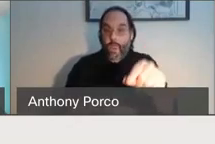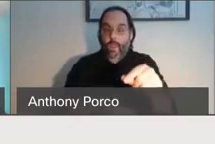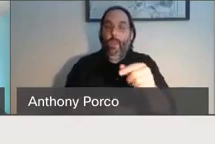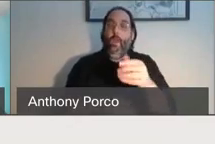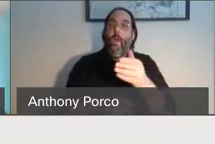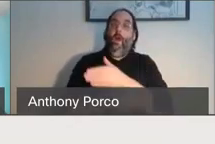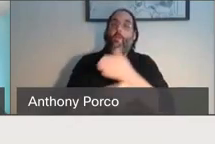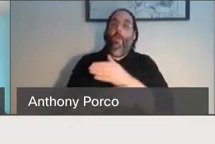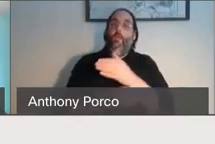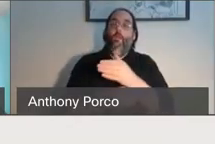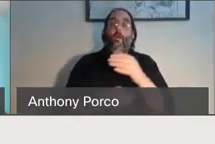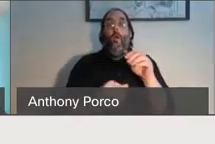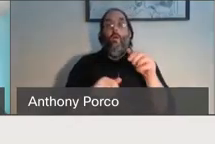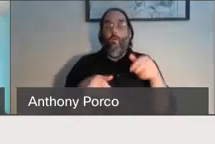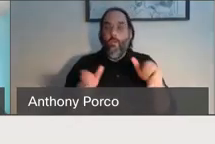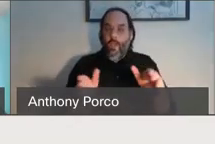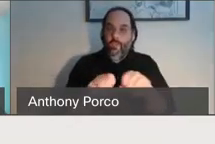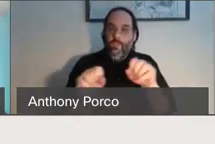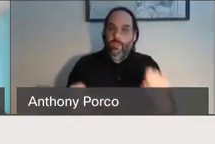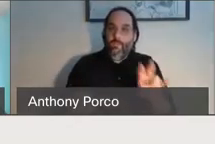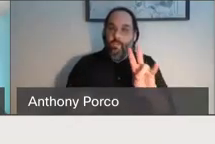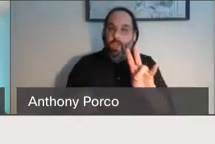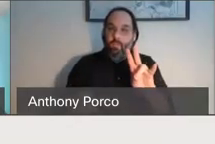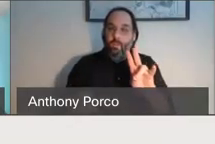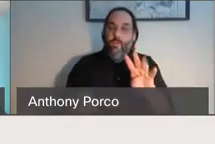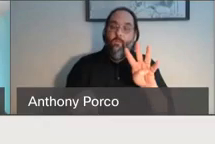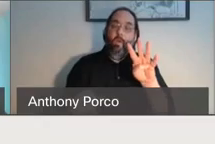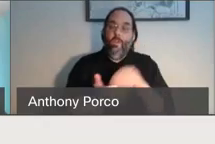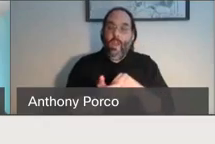updated authorizations in System 7,